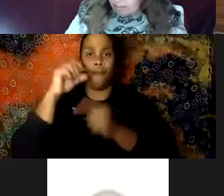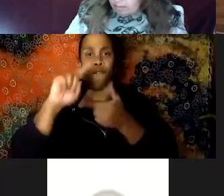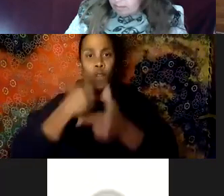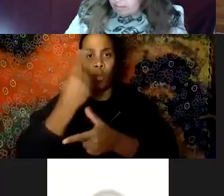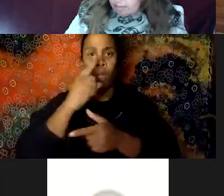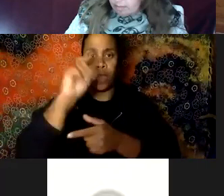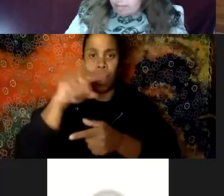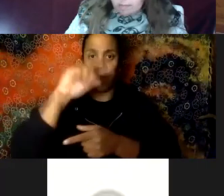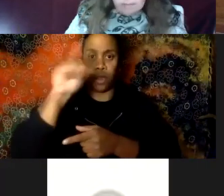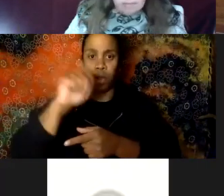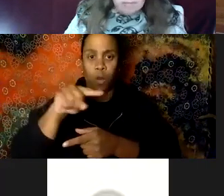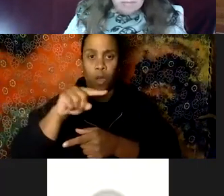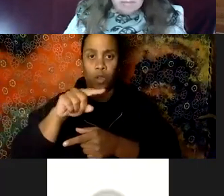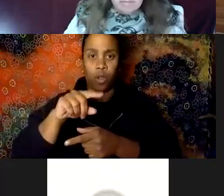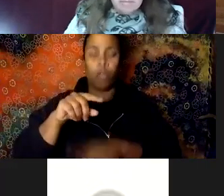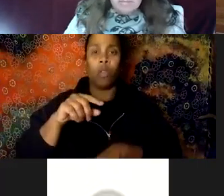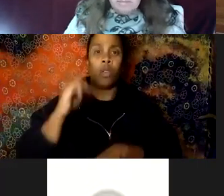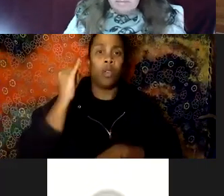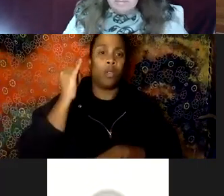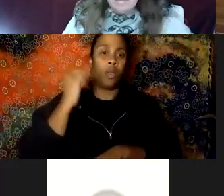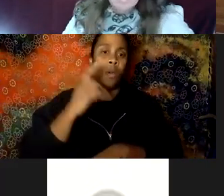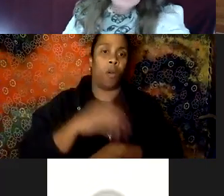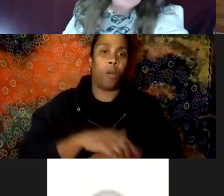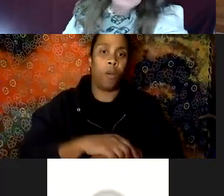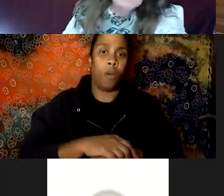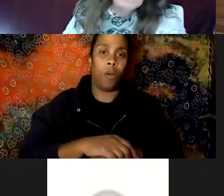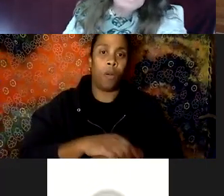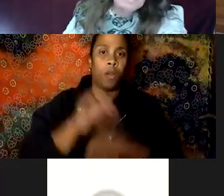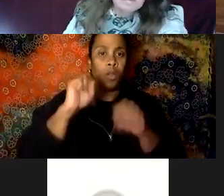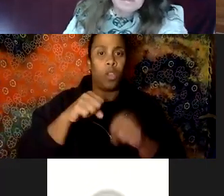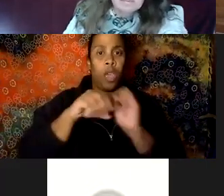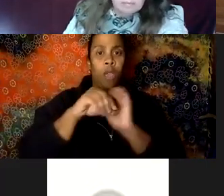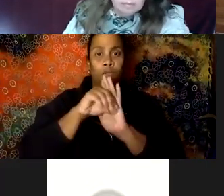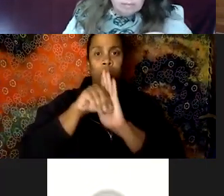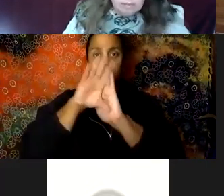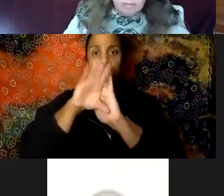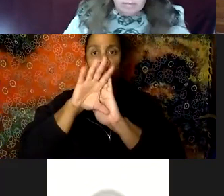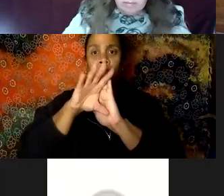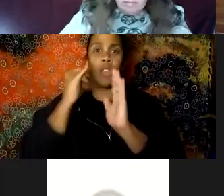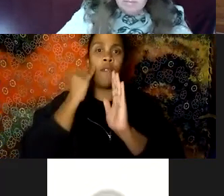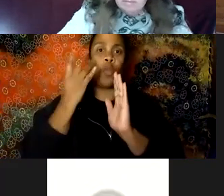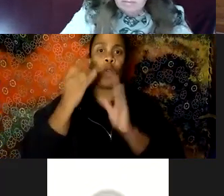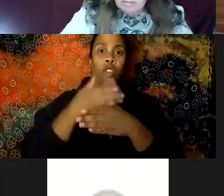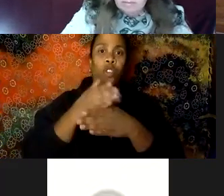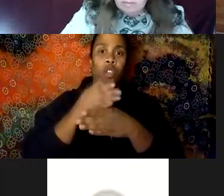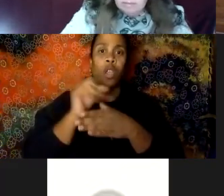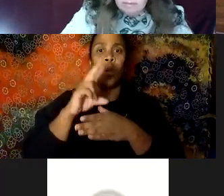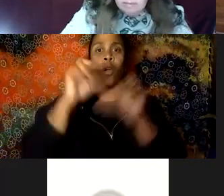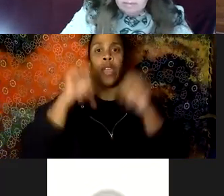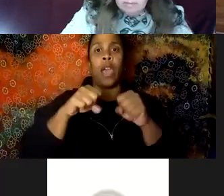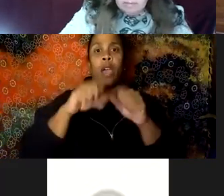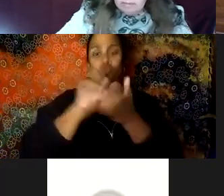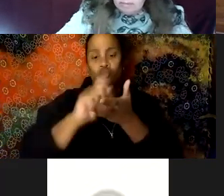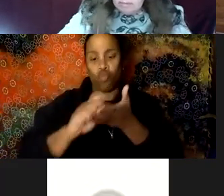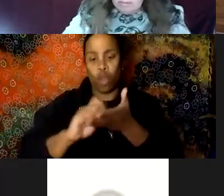And feel free if you want to unmute and turn on your video if you want and share. Or if you want, you can just write your question in the chat too, and I can read it